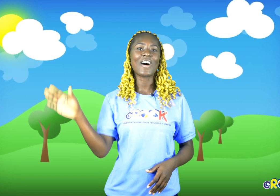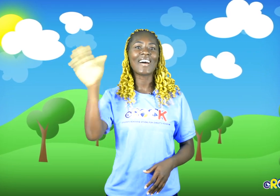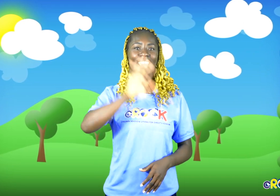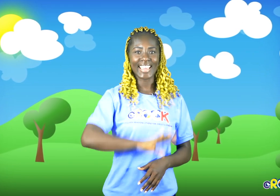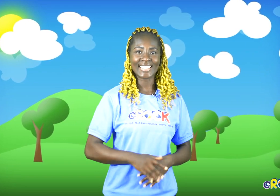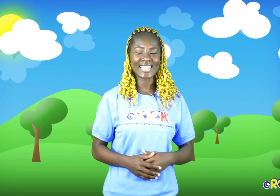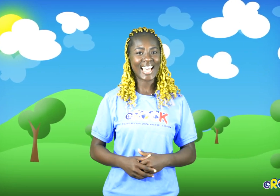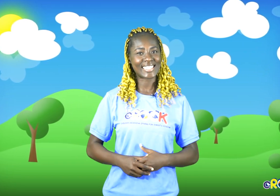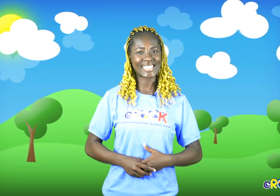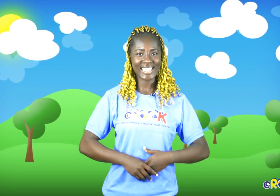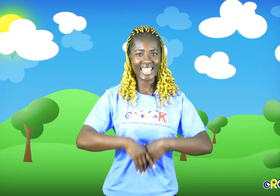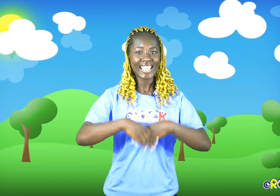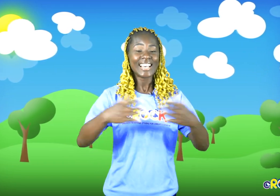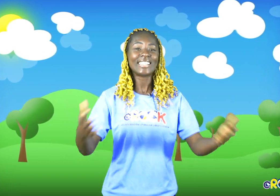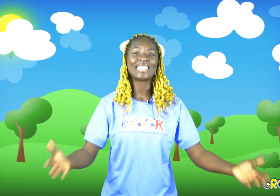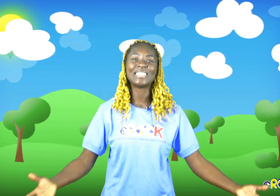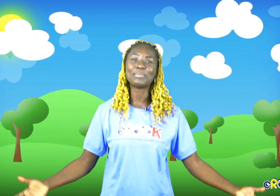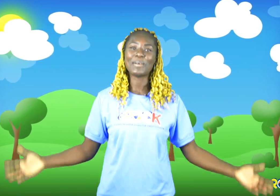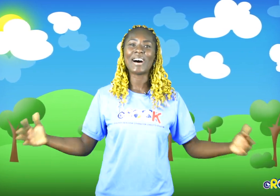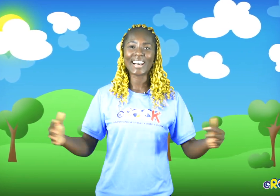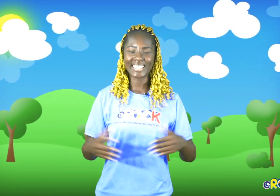wave your hands and say,